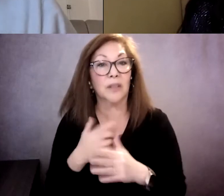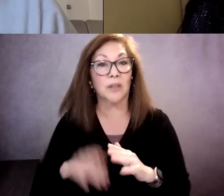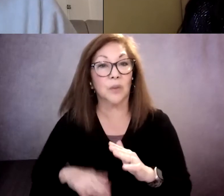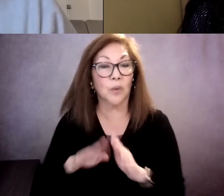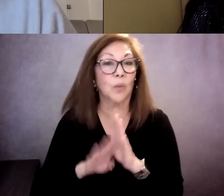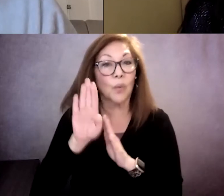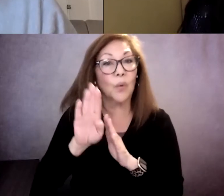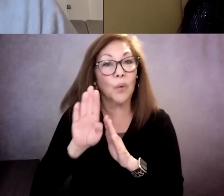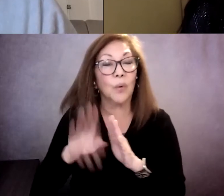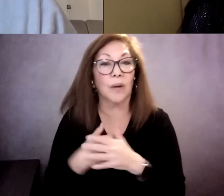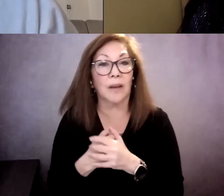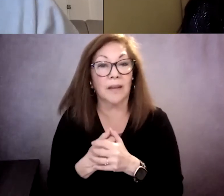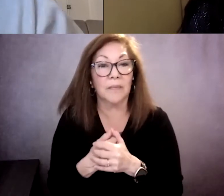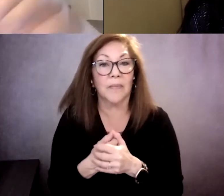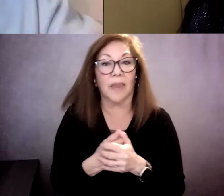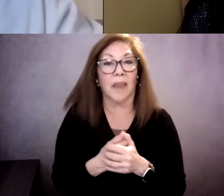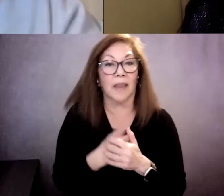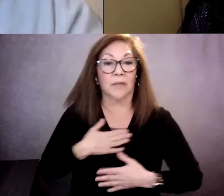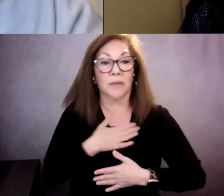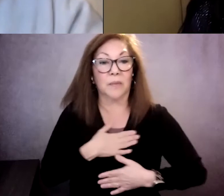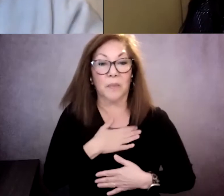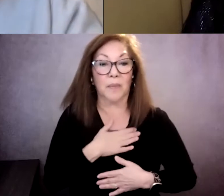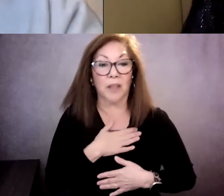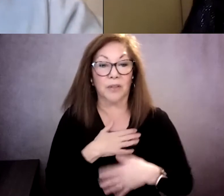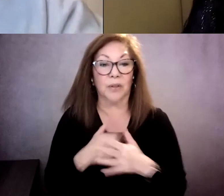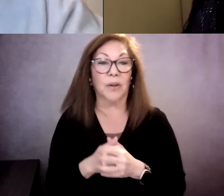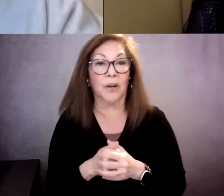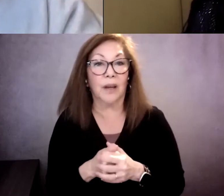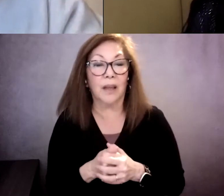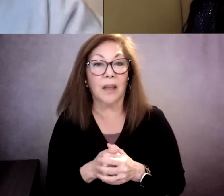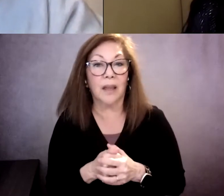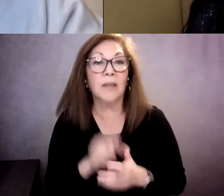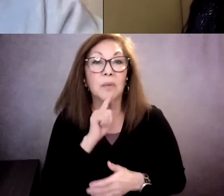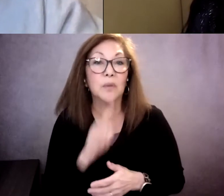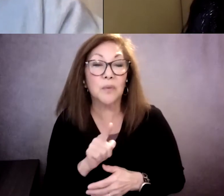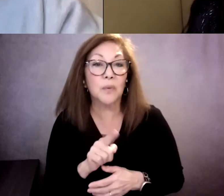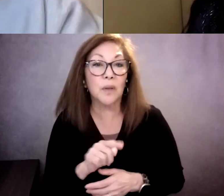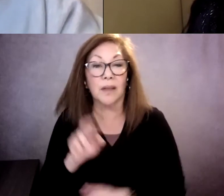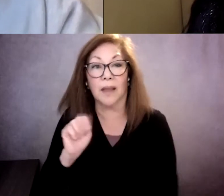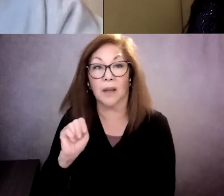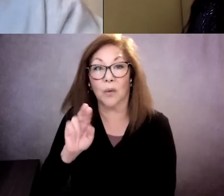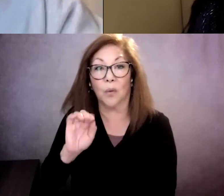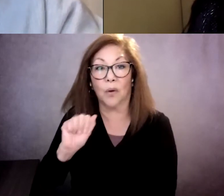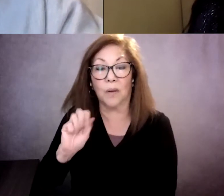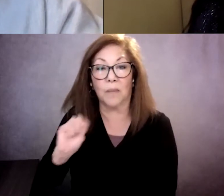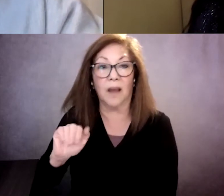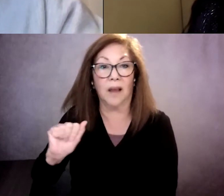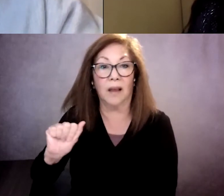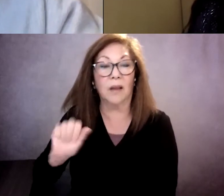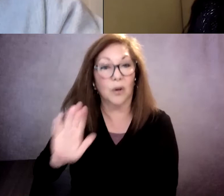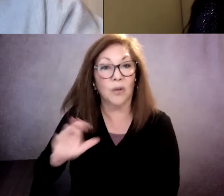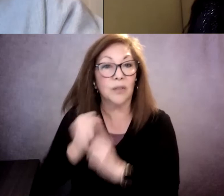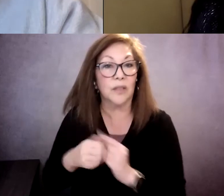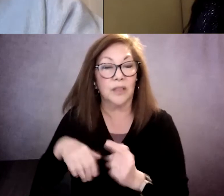derive some pleasure from that in America. In Shirley's case, it was interesting because she came to America